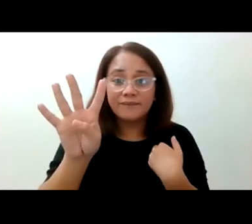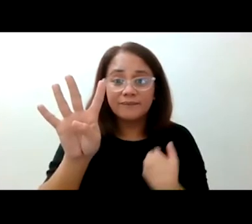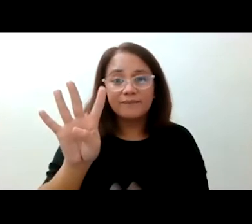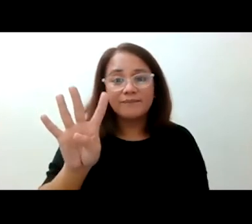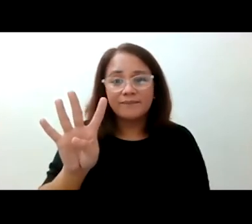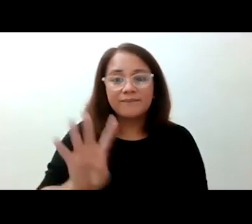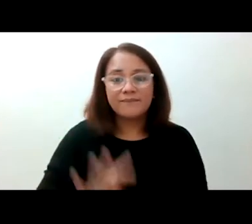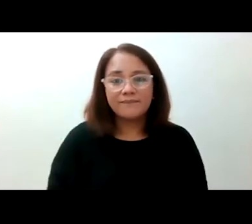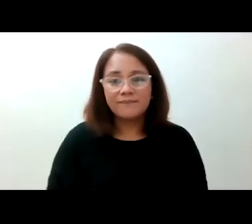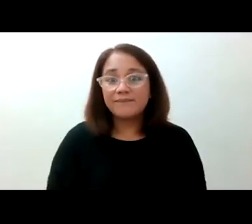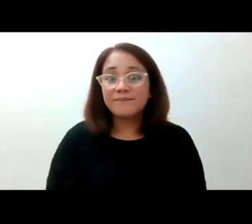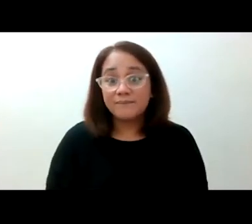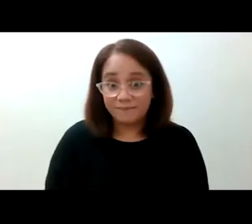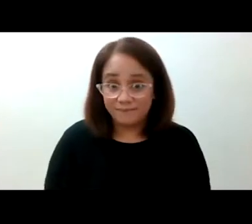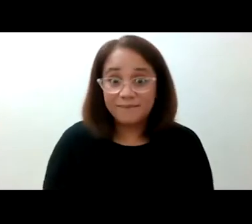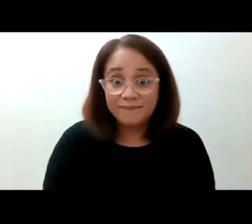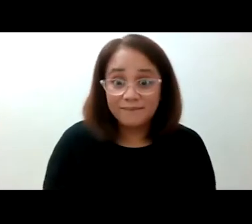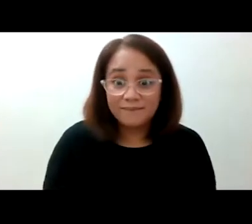Okay.